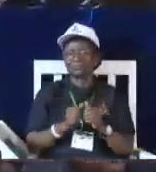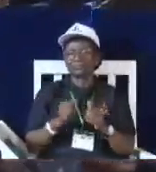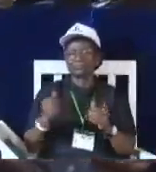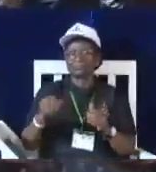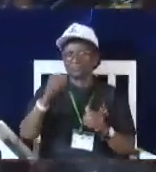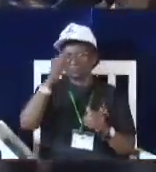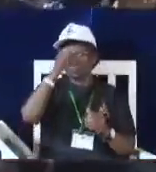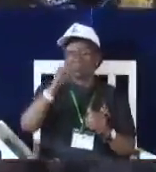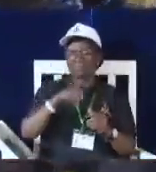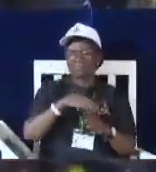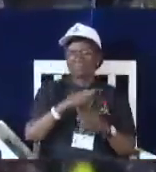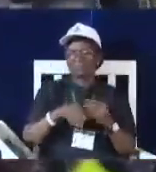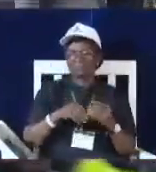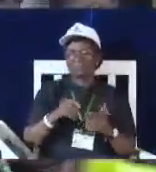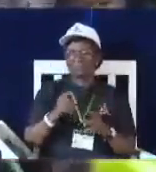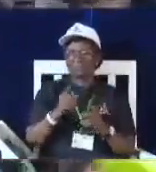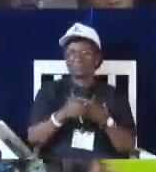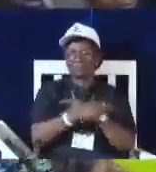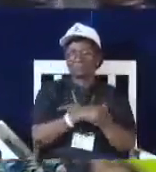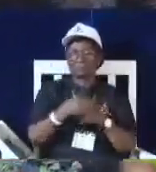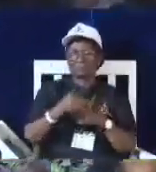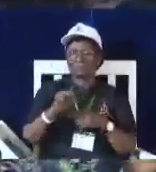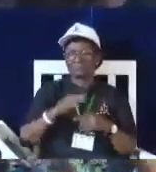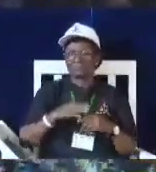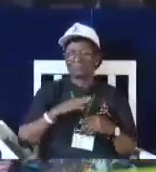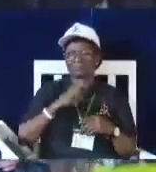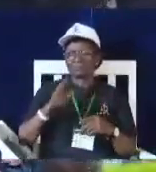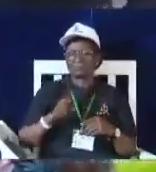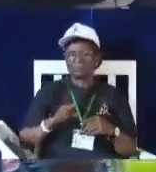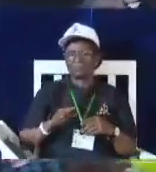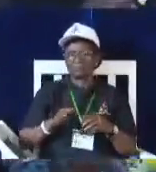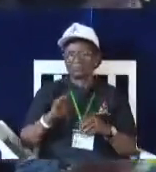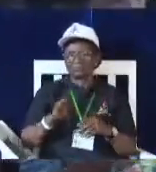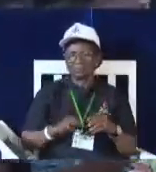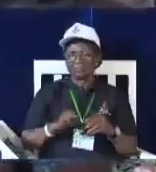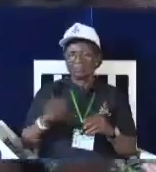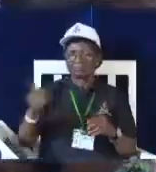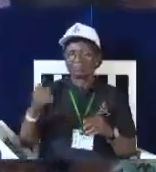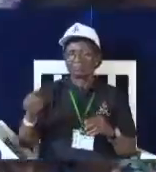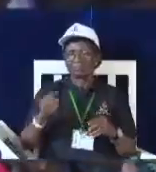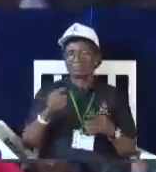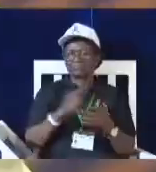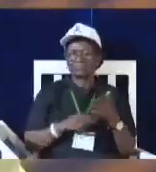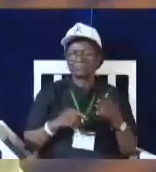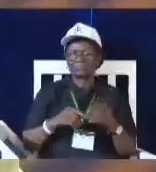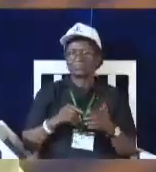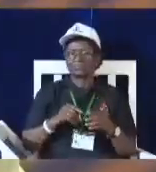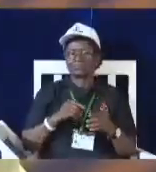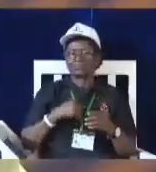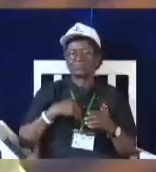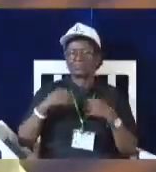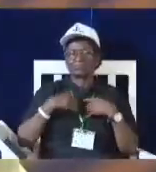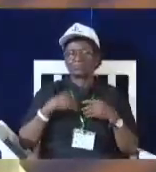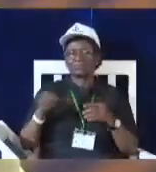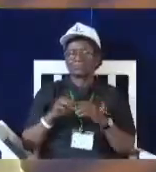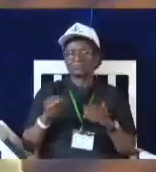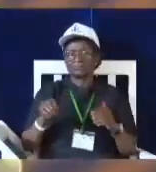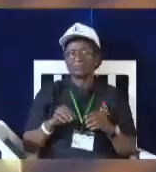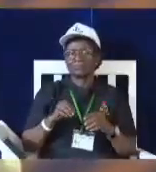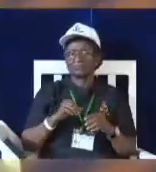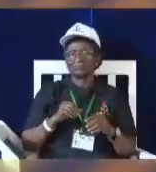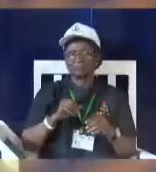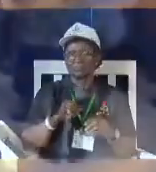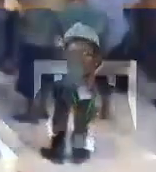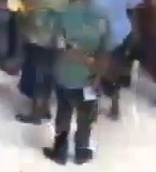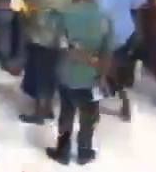serving the devil, what have I gained? I'm coming to you, Lord, wash me clean in your blood. Be